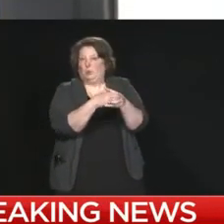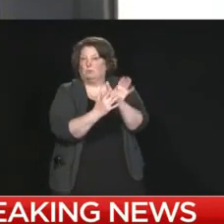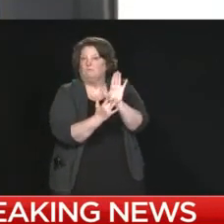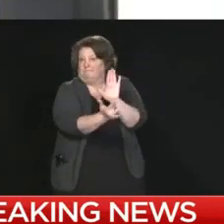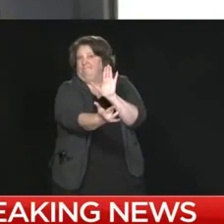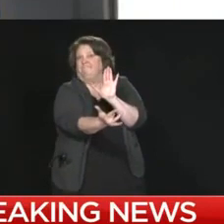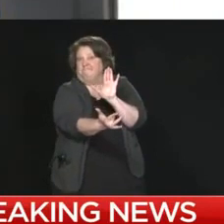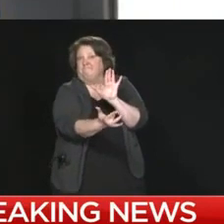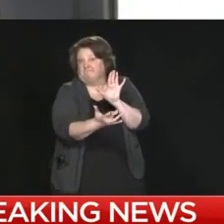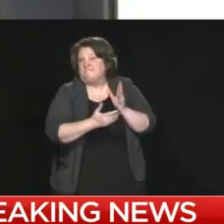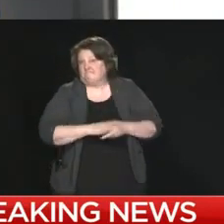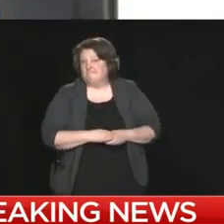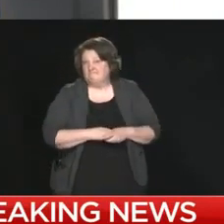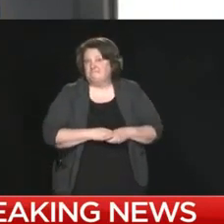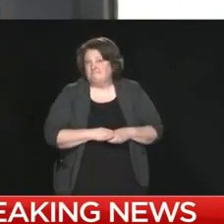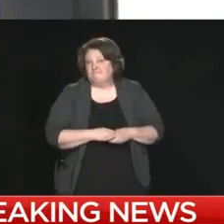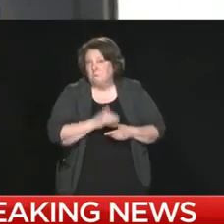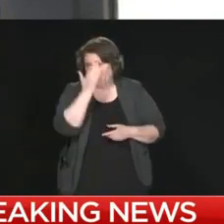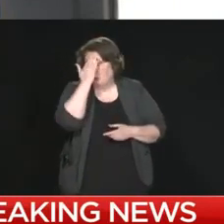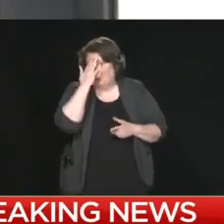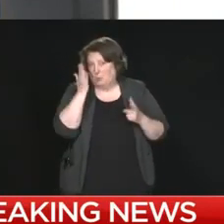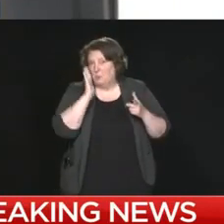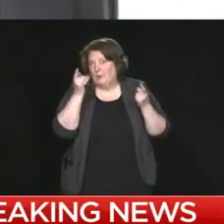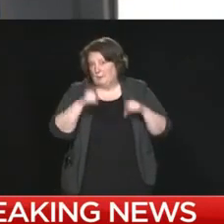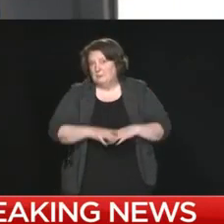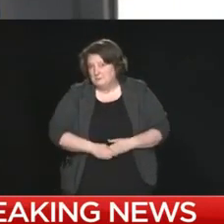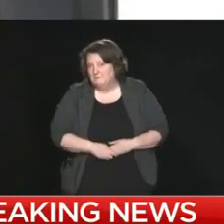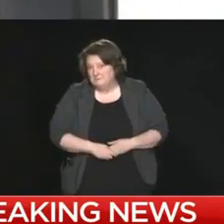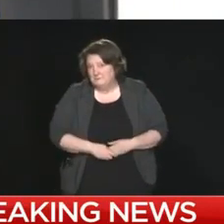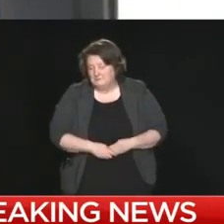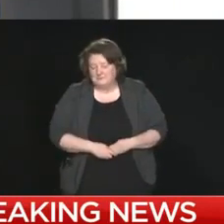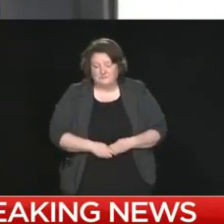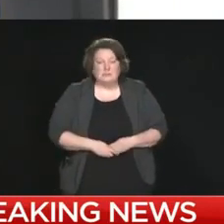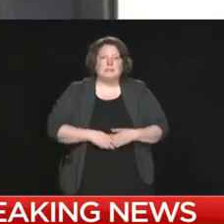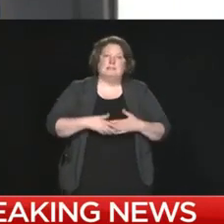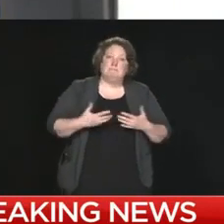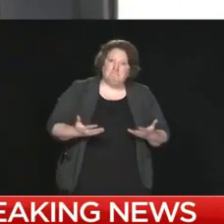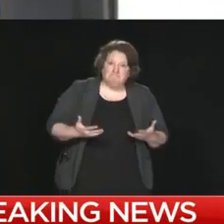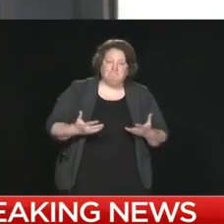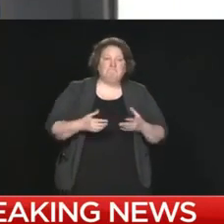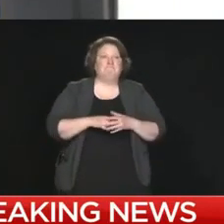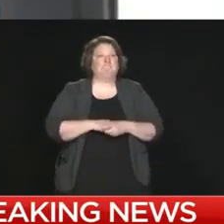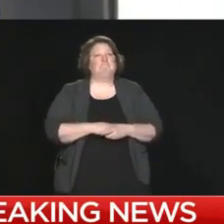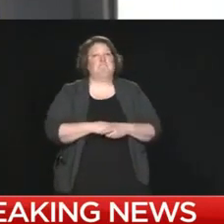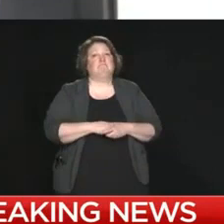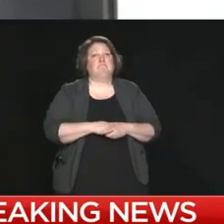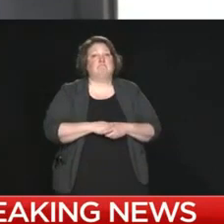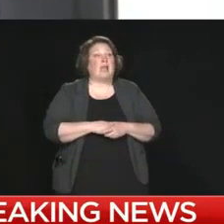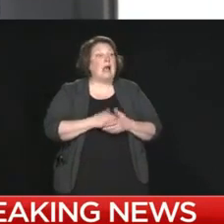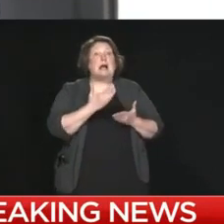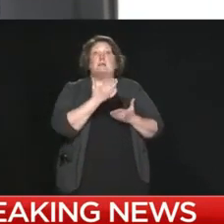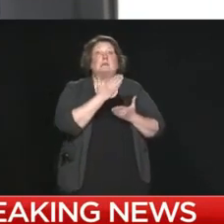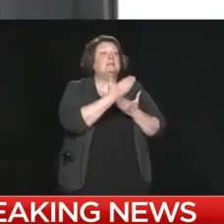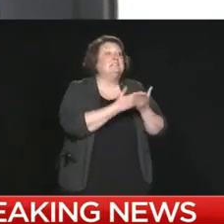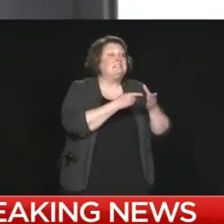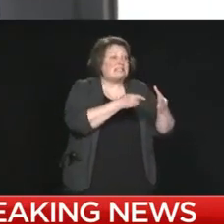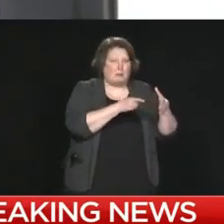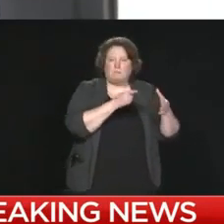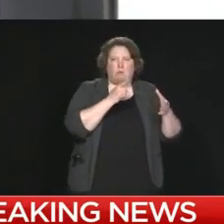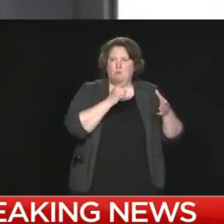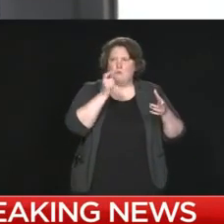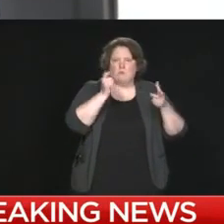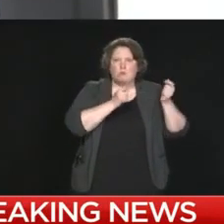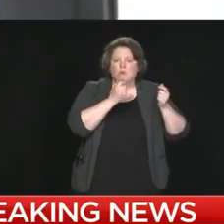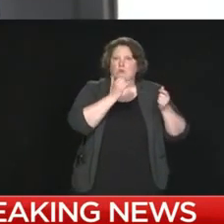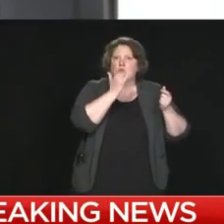try to take advantage of it. Now, there may be a number of people who mistakenly took both the